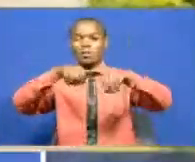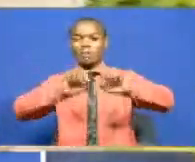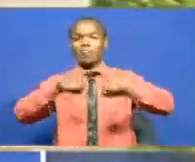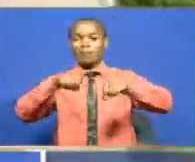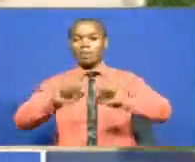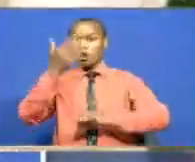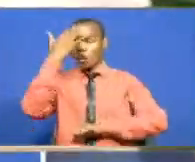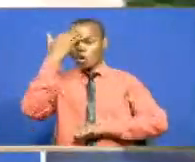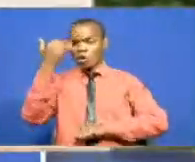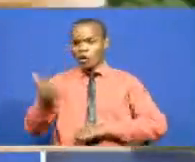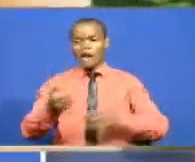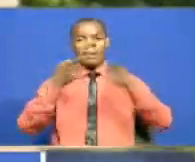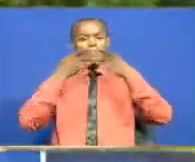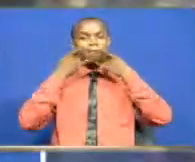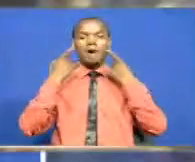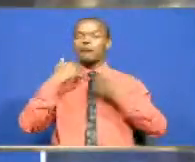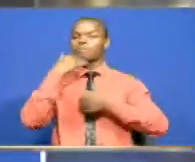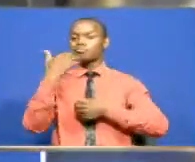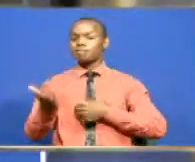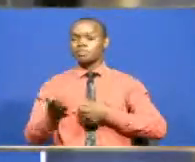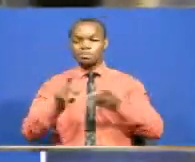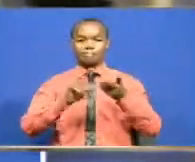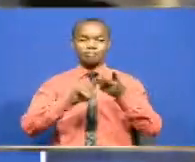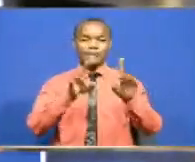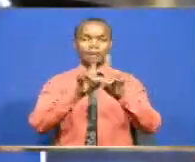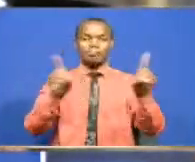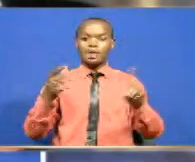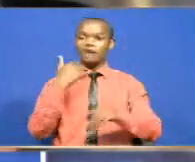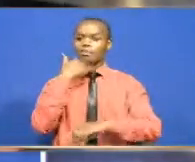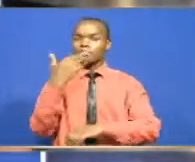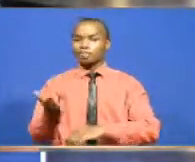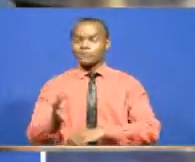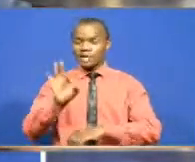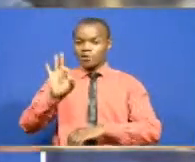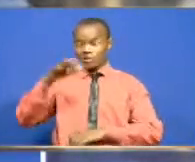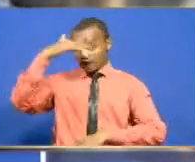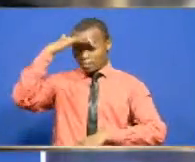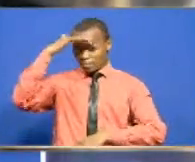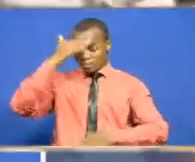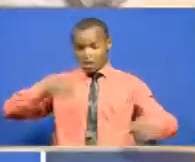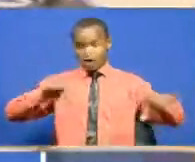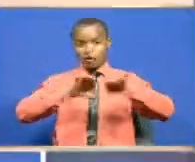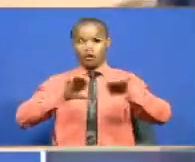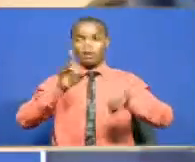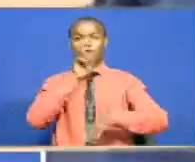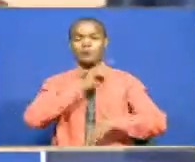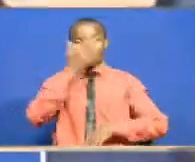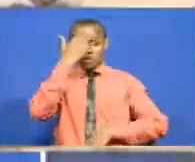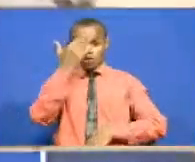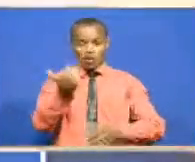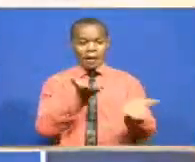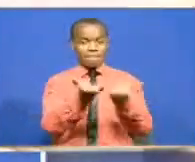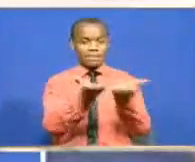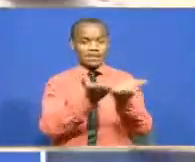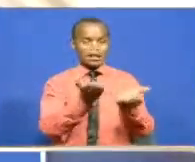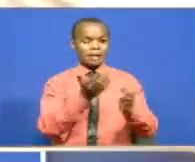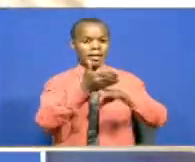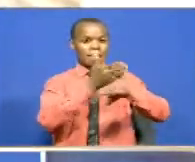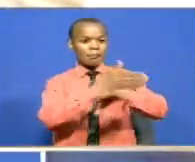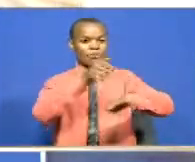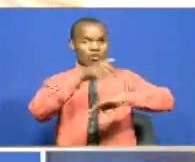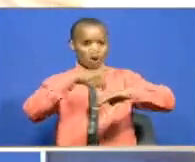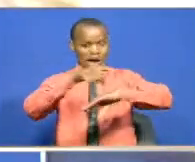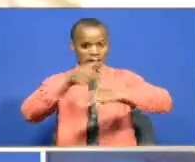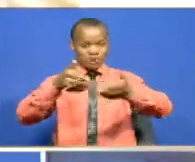not observing social distancing rule, while 3 bars were closed for selling liquor to customers before set hours. Muranga East